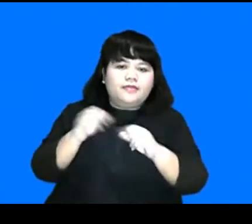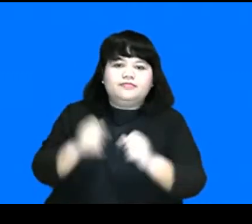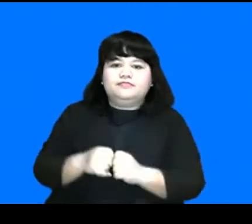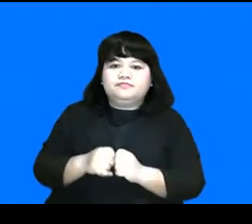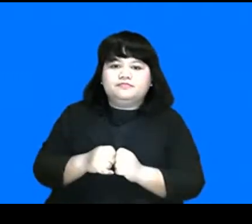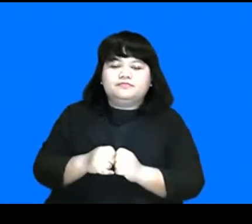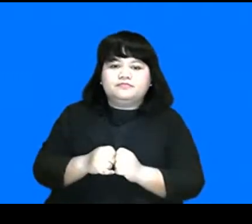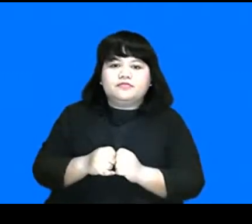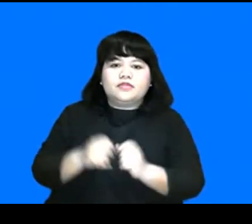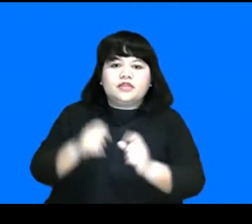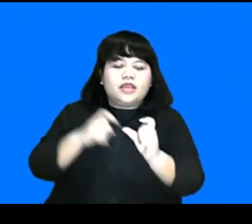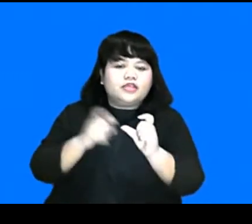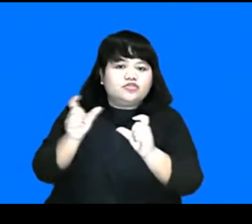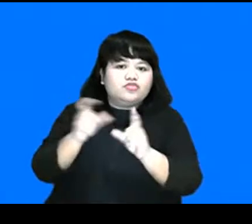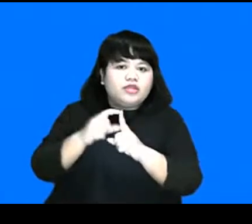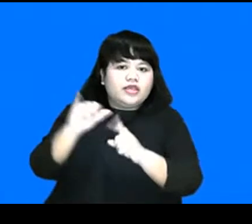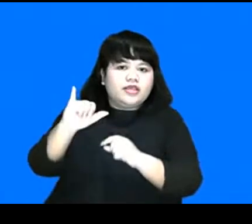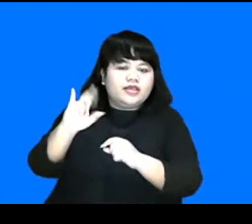Okay, Suhir, can you?